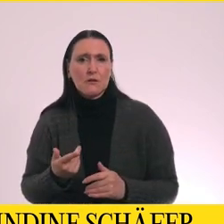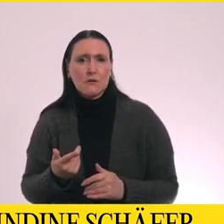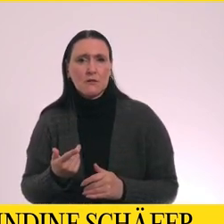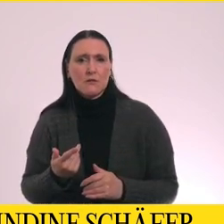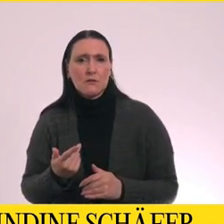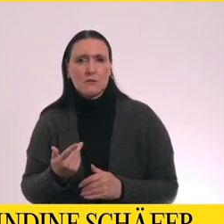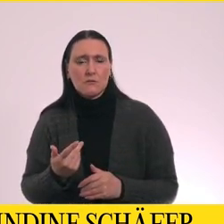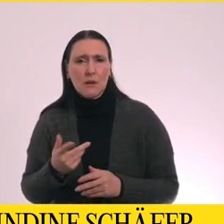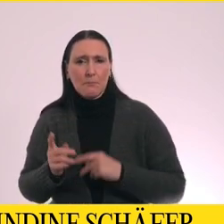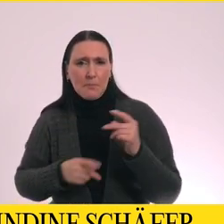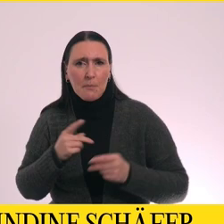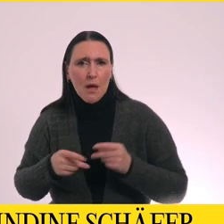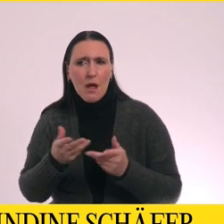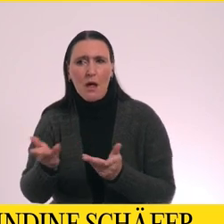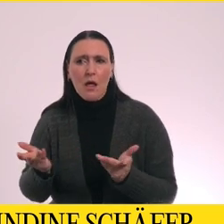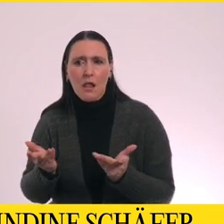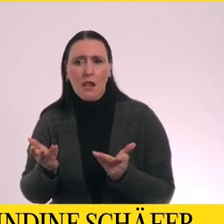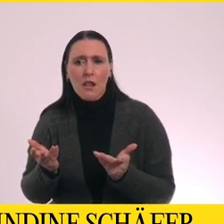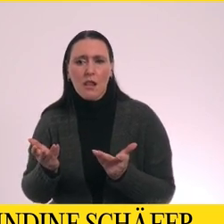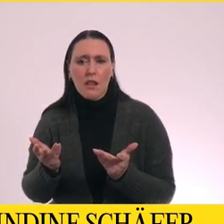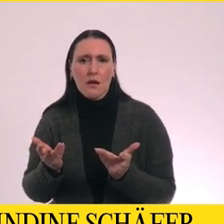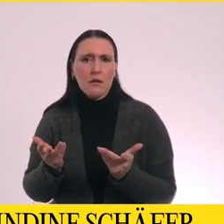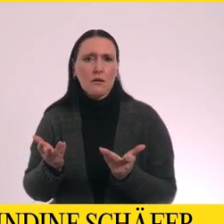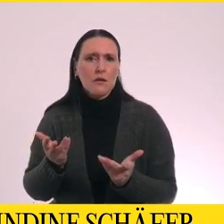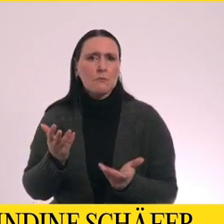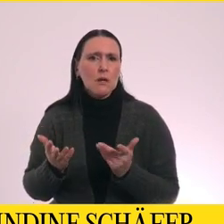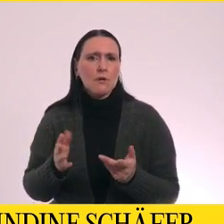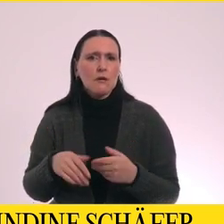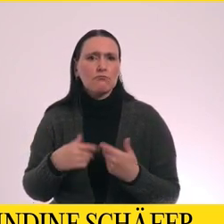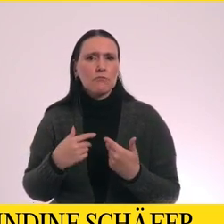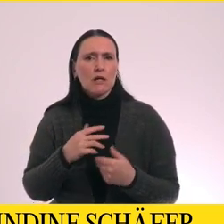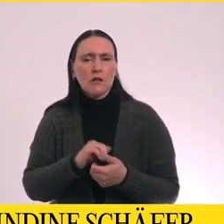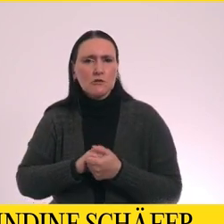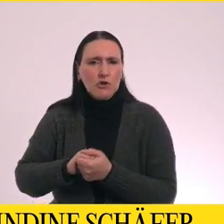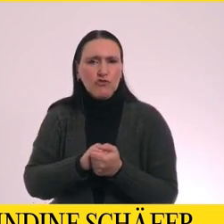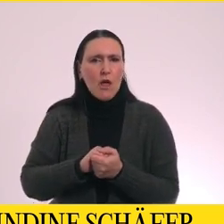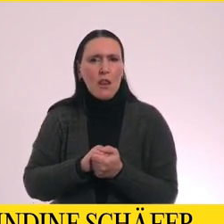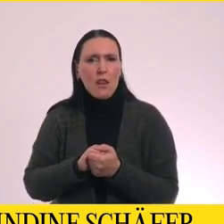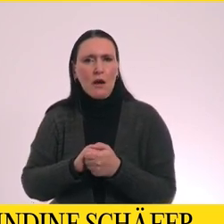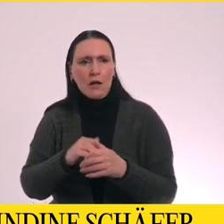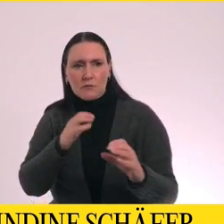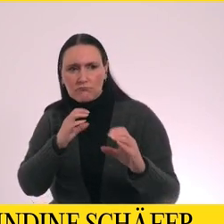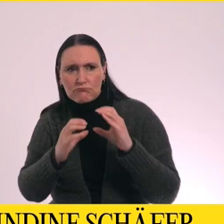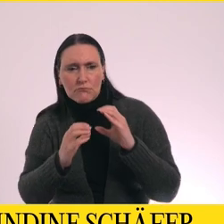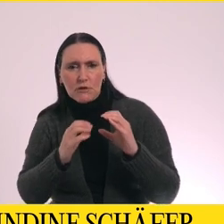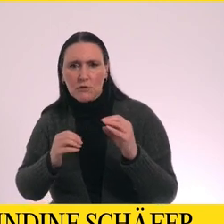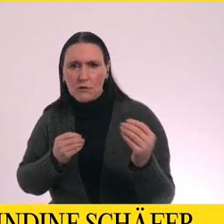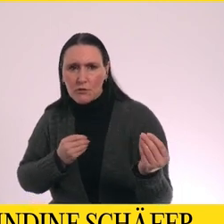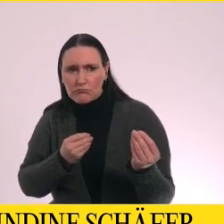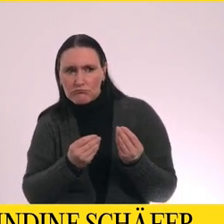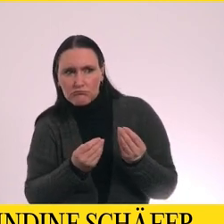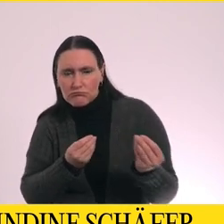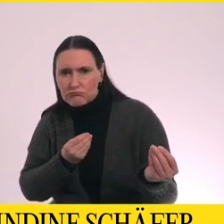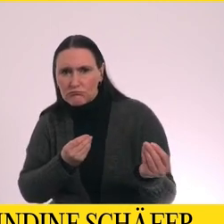use the learnt modes of social interaction and communication, then they are